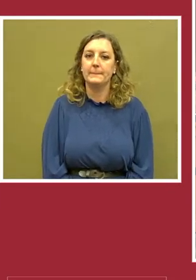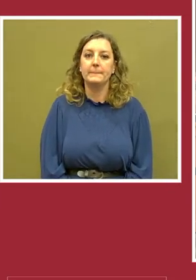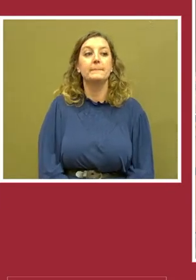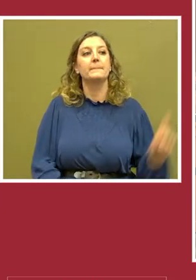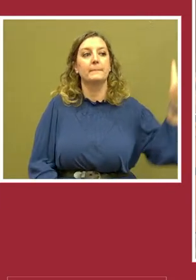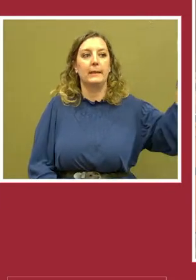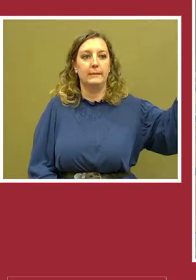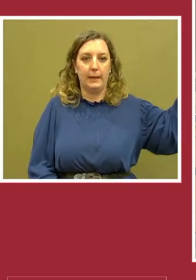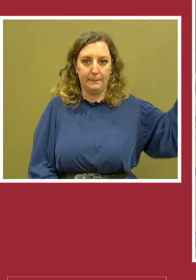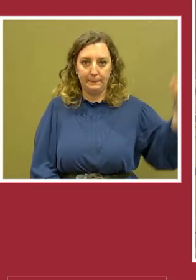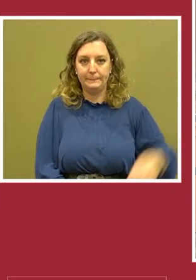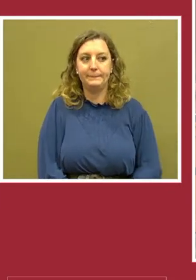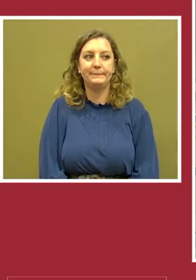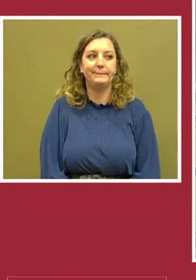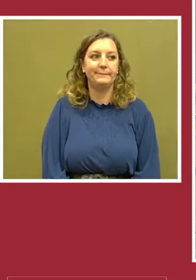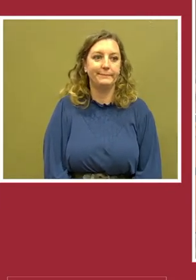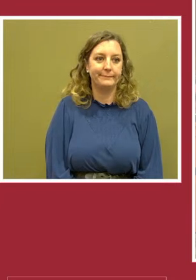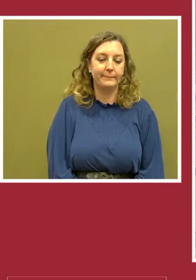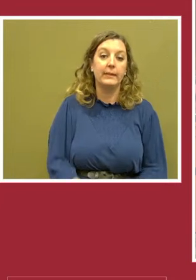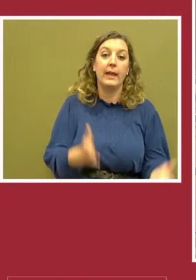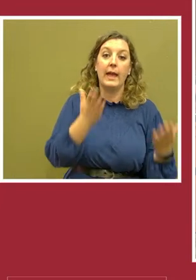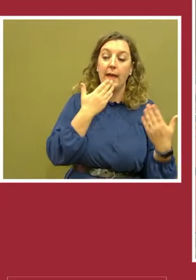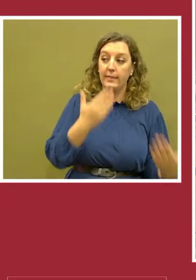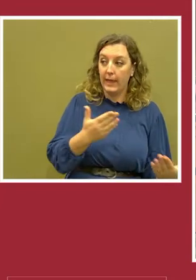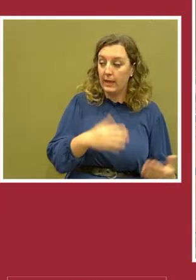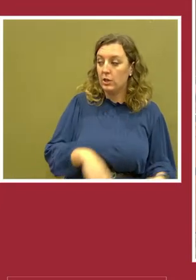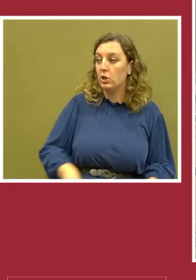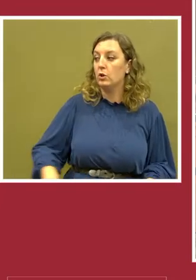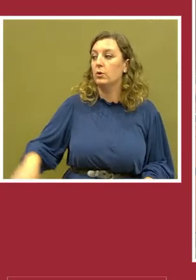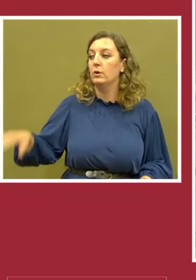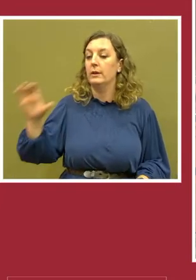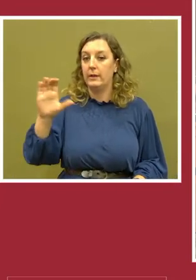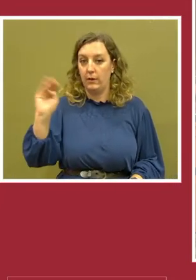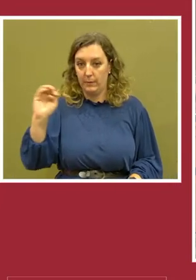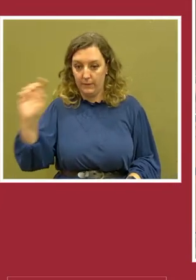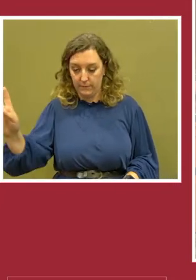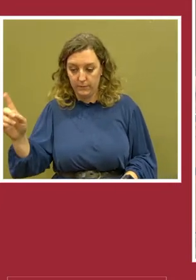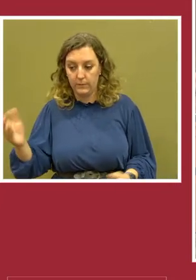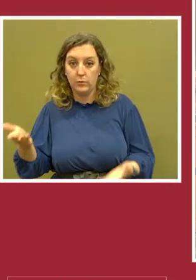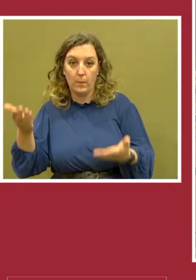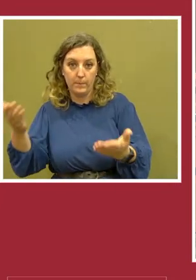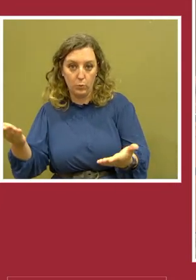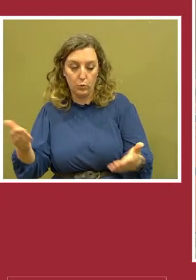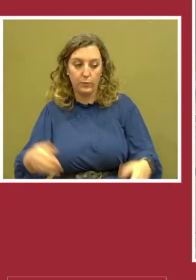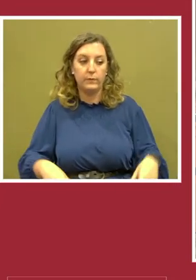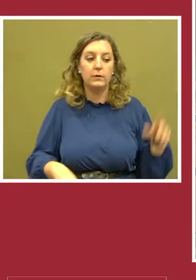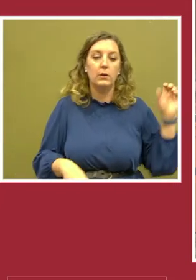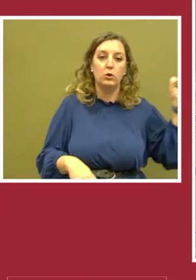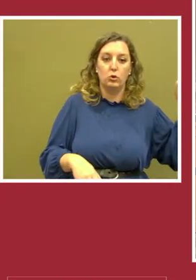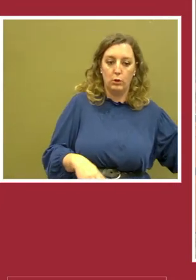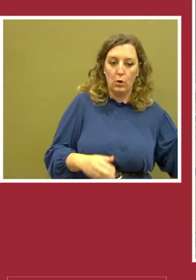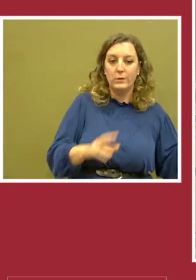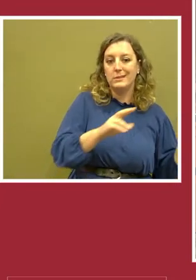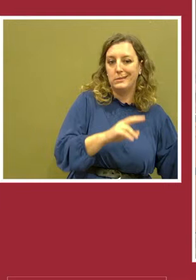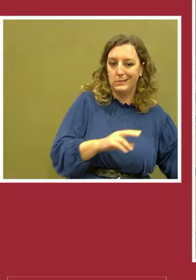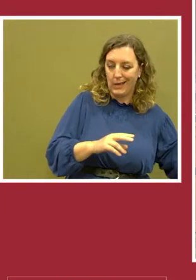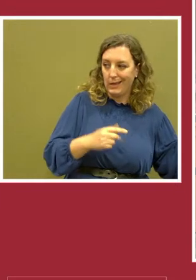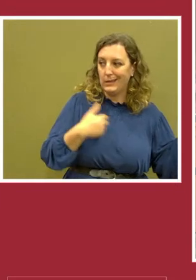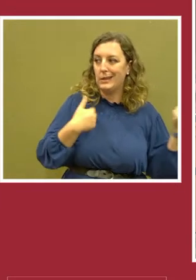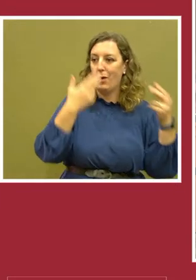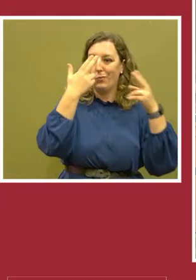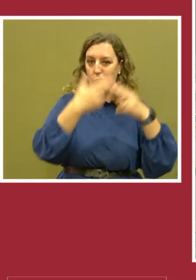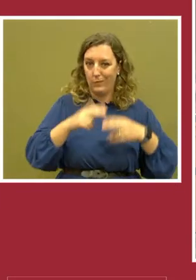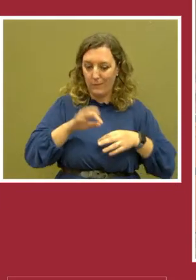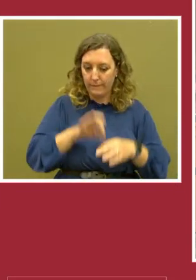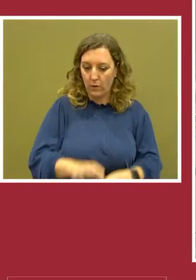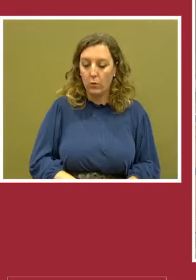I second the motion. Thank you. Director McPherson Douglas has moved and Director Olson has seconded. I will take a roll call